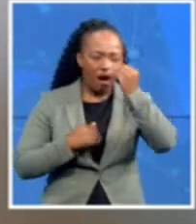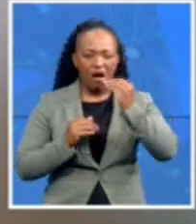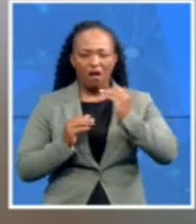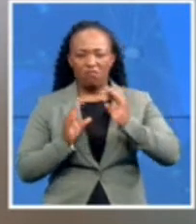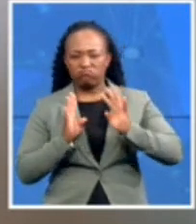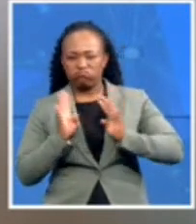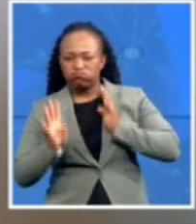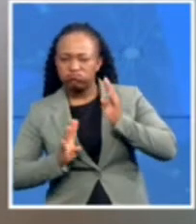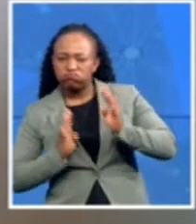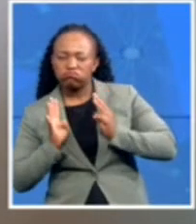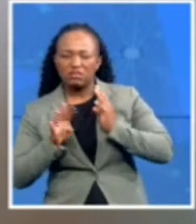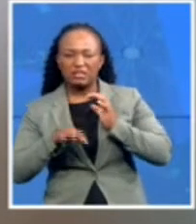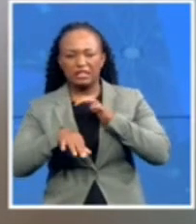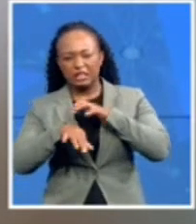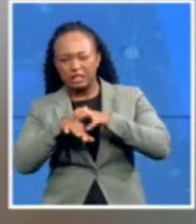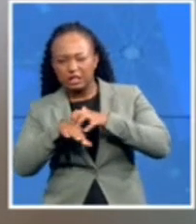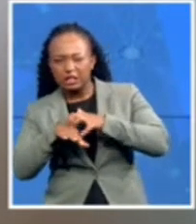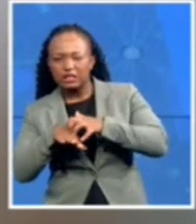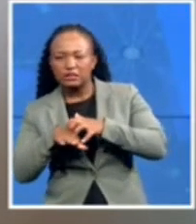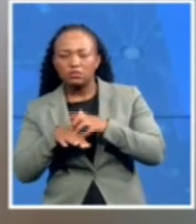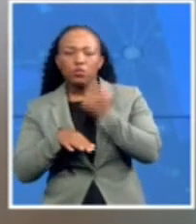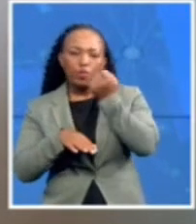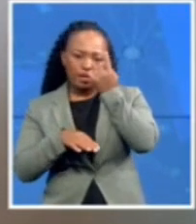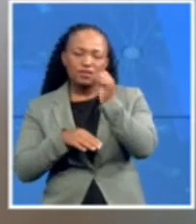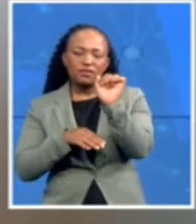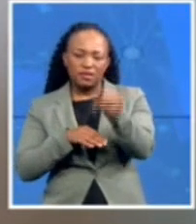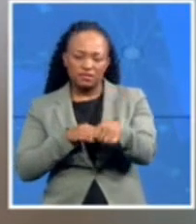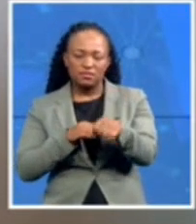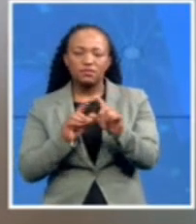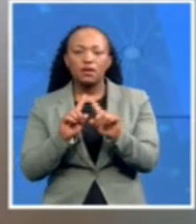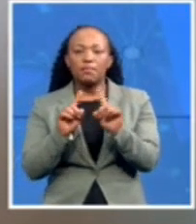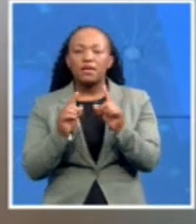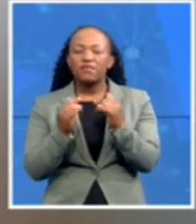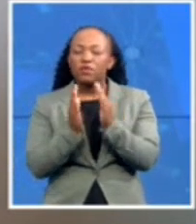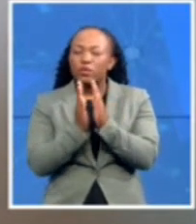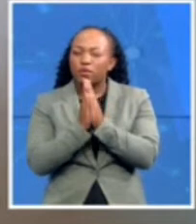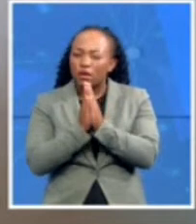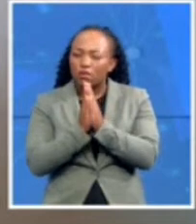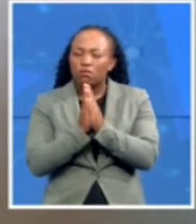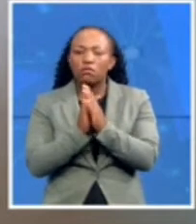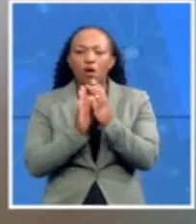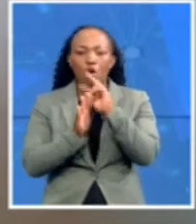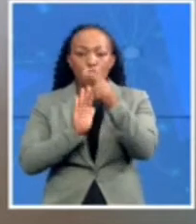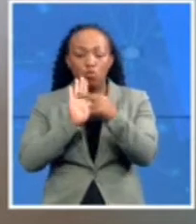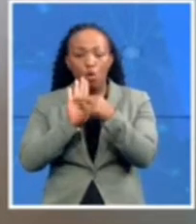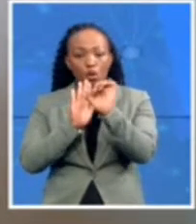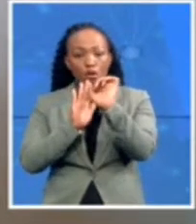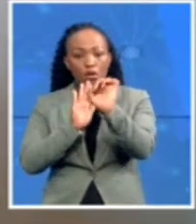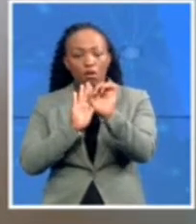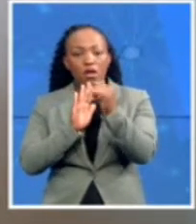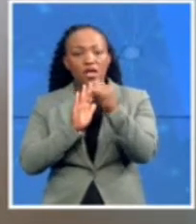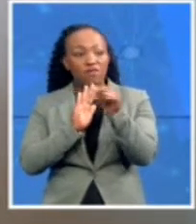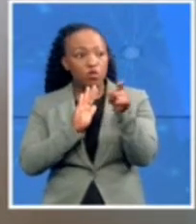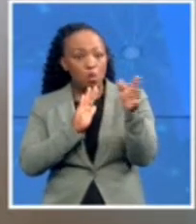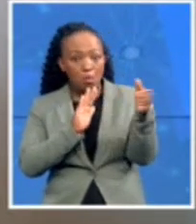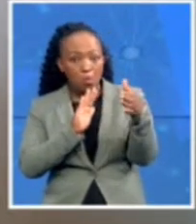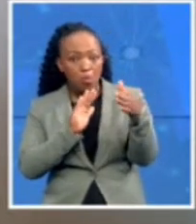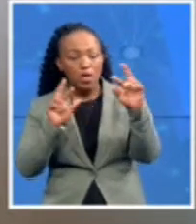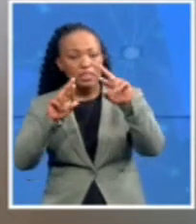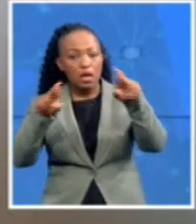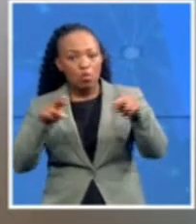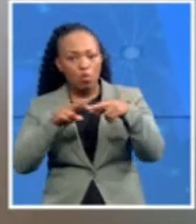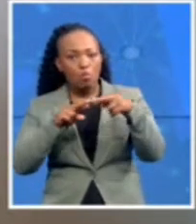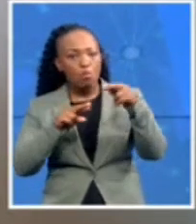But if we all play a small part, switching off a light when you're not in the room, for example, if everyone in South Africa did